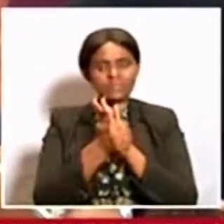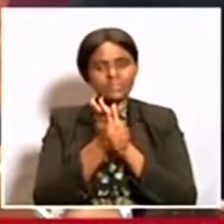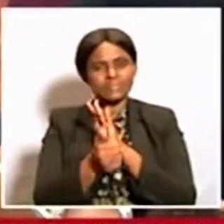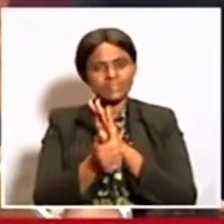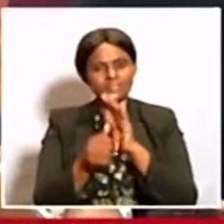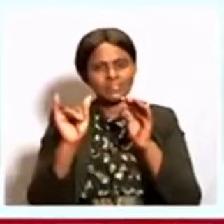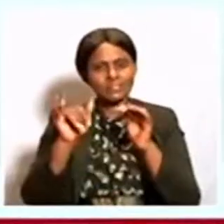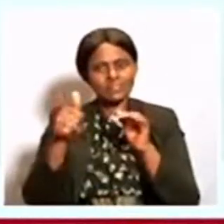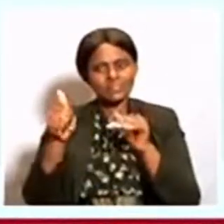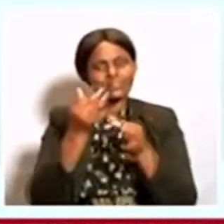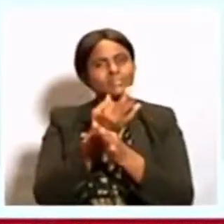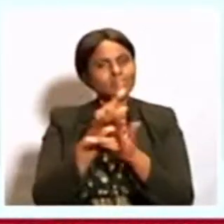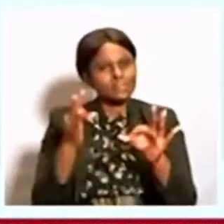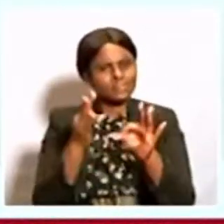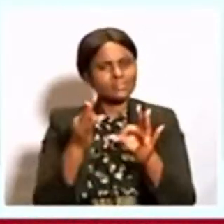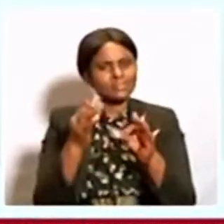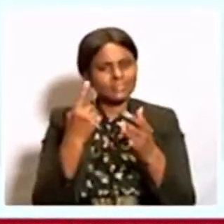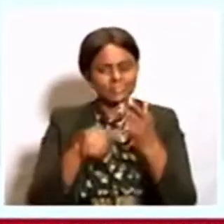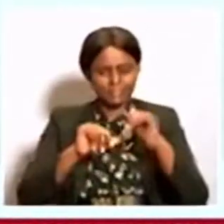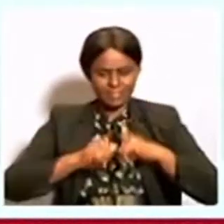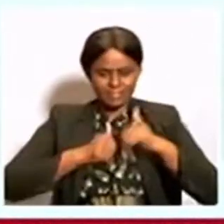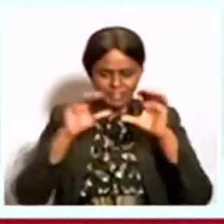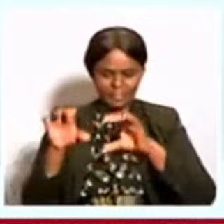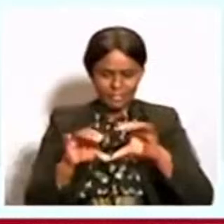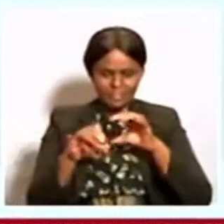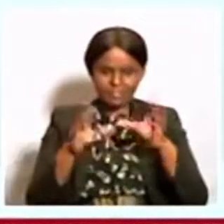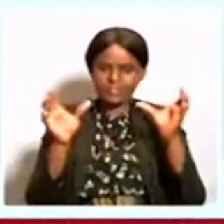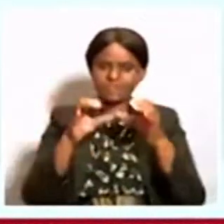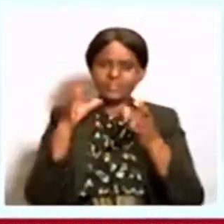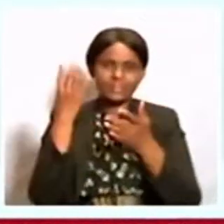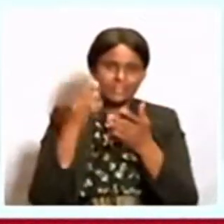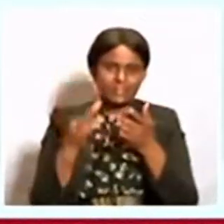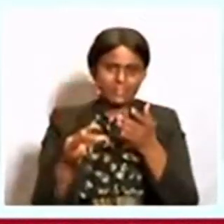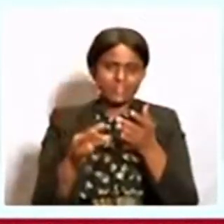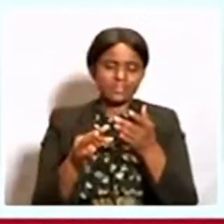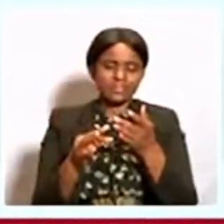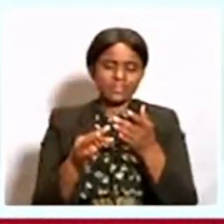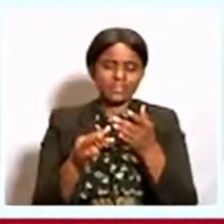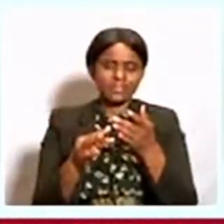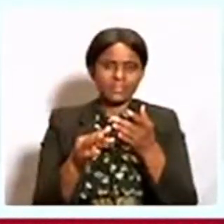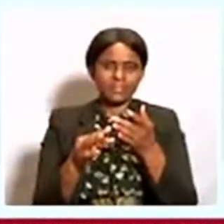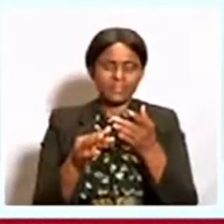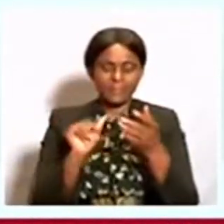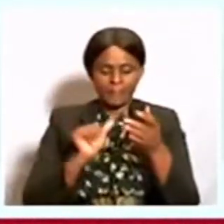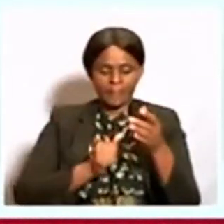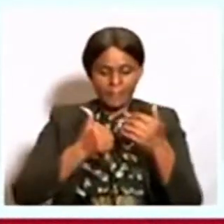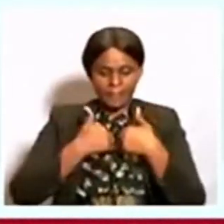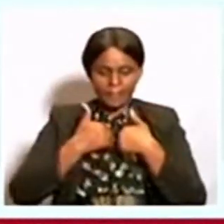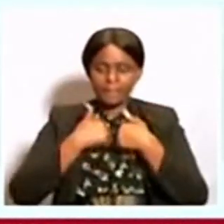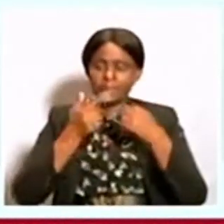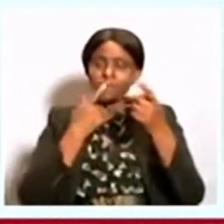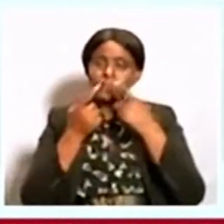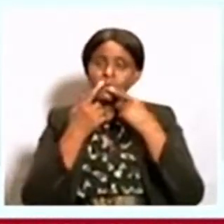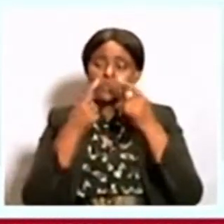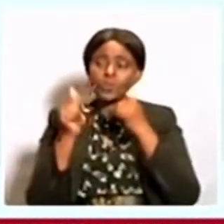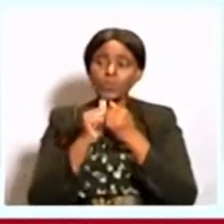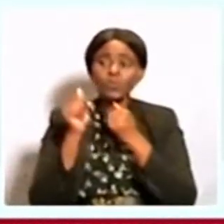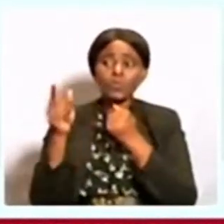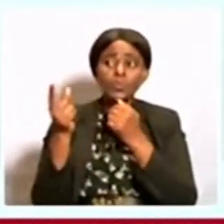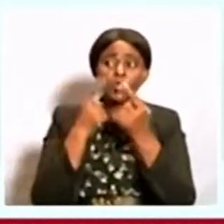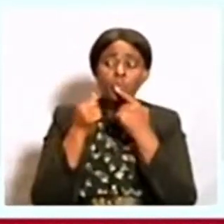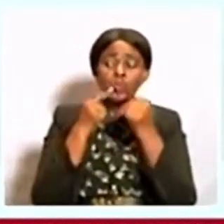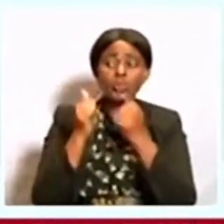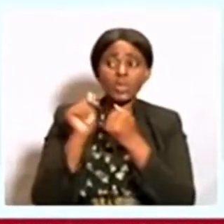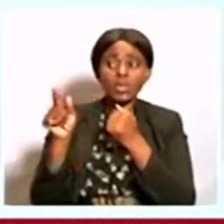Yes, You are sir. free. What we are doing, Council Secretary, is we are having a conversation with you.